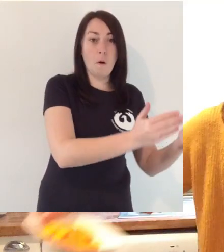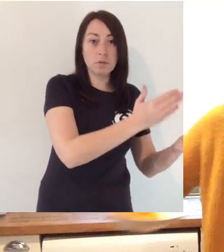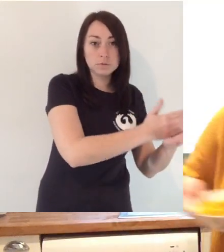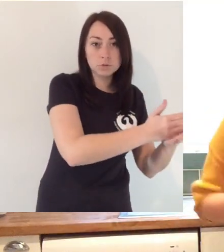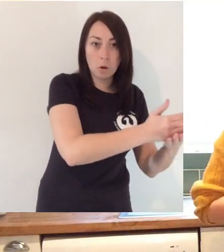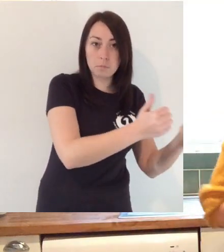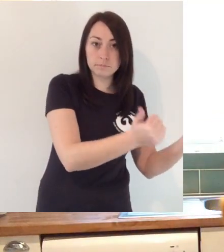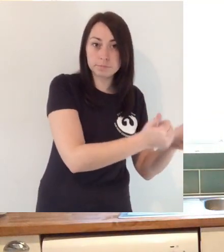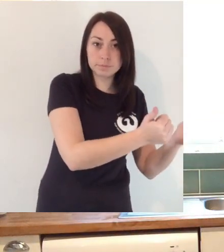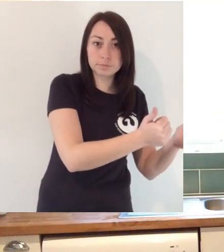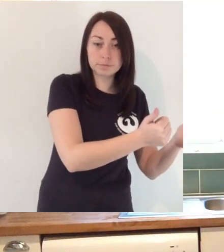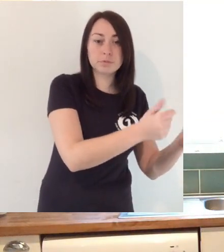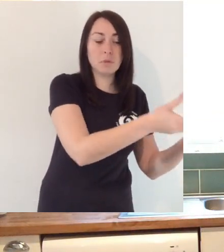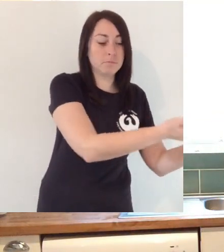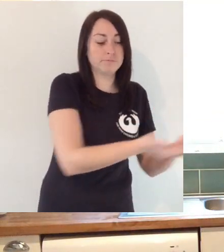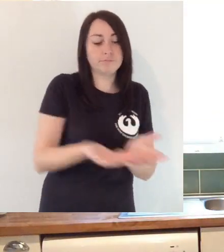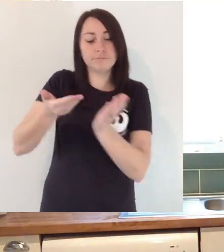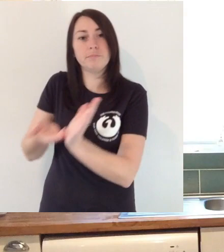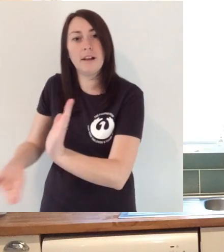I'm going to add in my butternut squash.